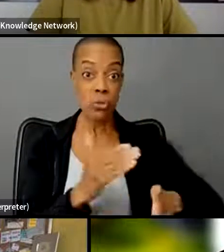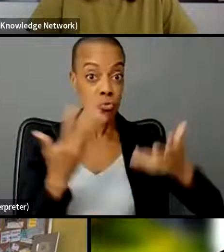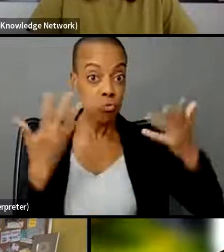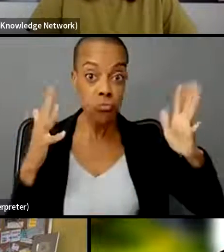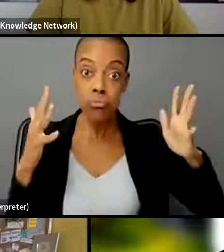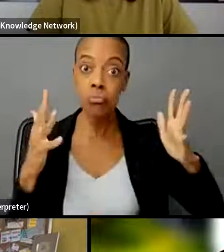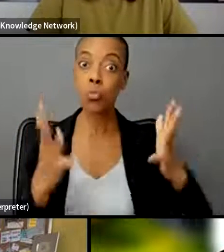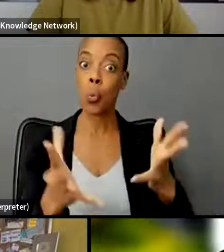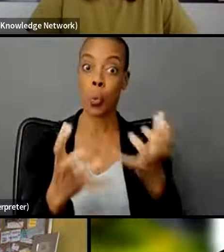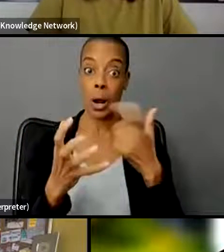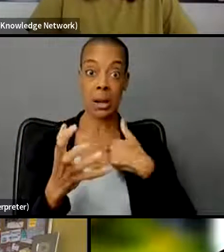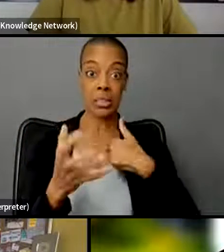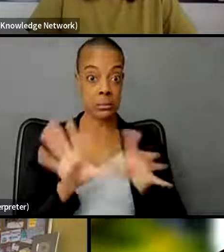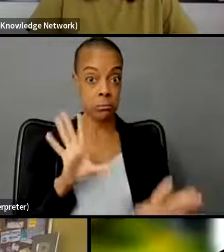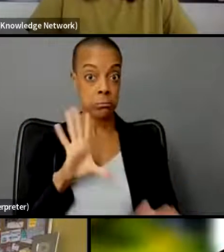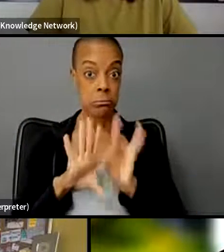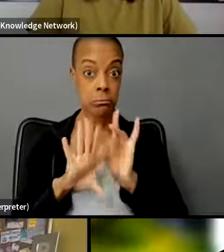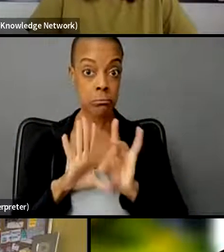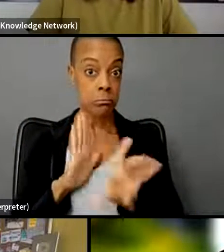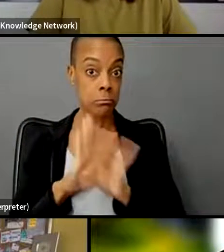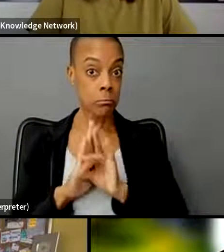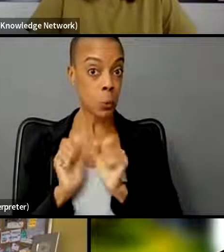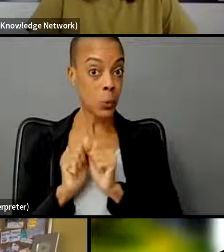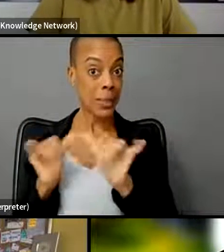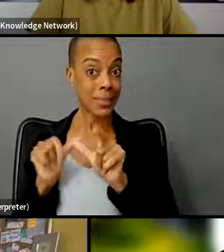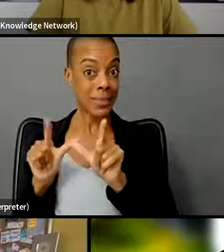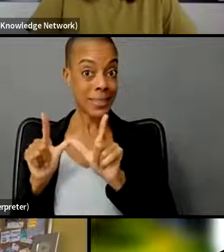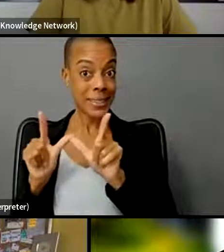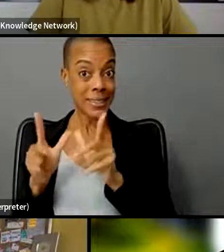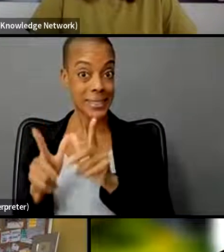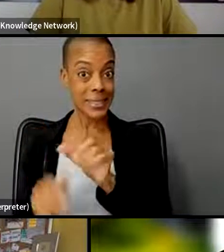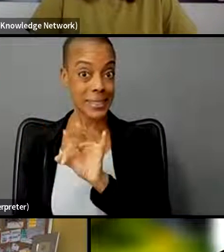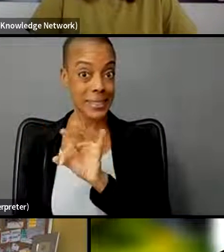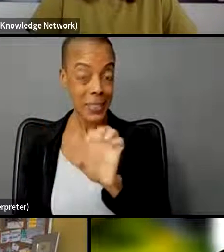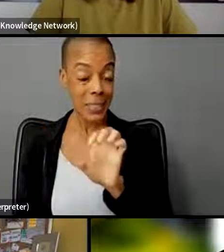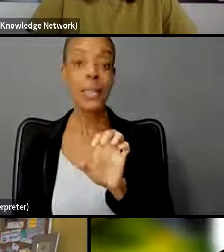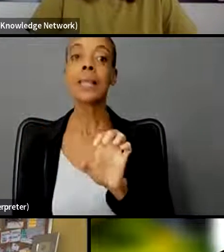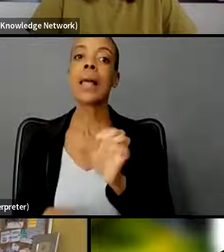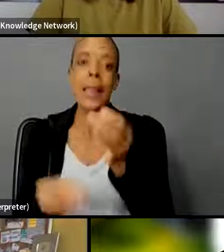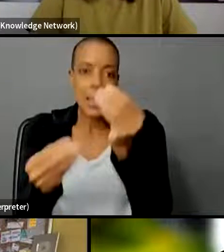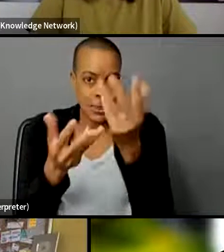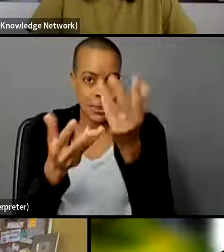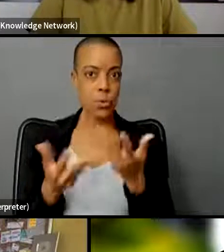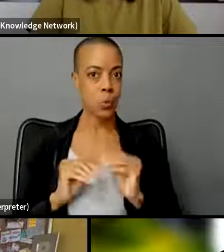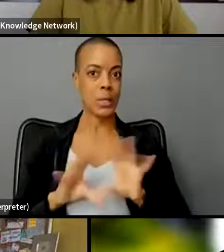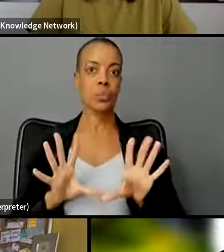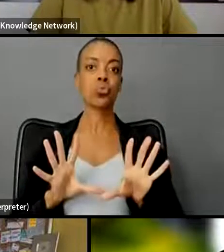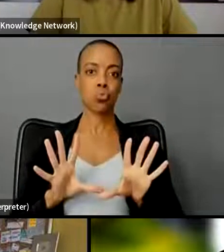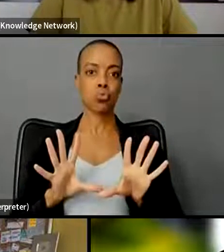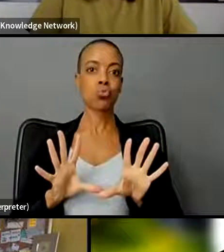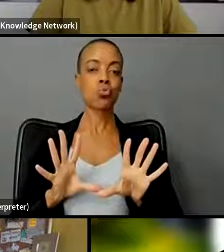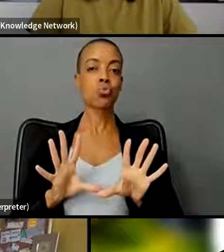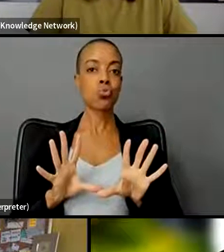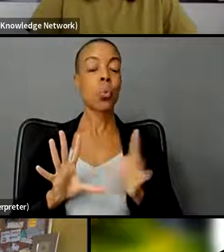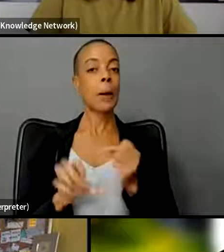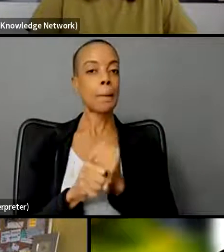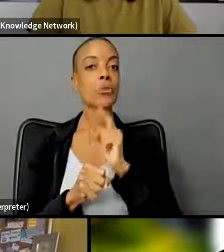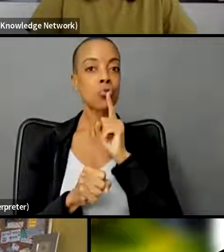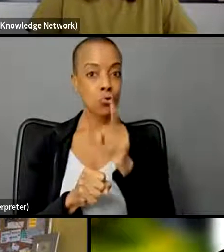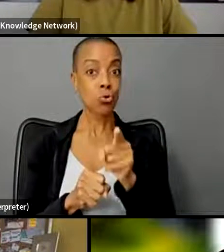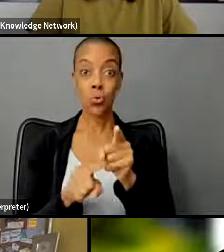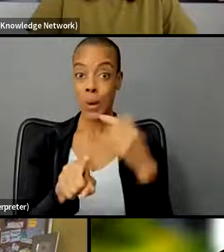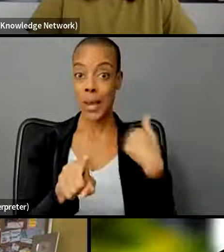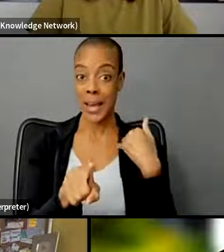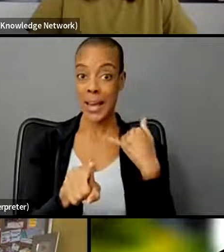for us to acquire it via a license fee? If that's the case, just know that we'll want to make sure that you have E&O